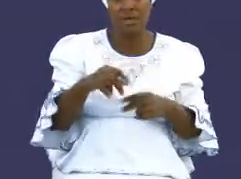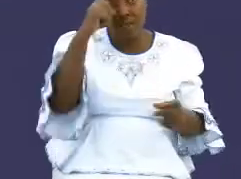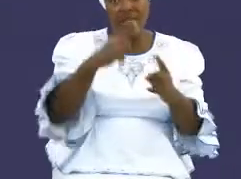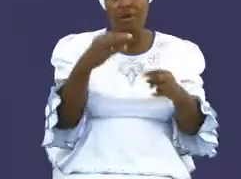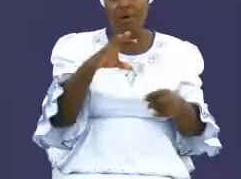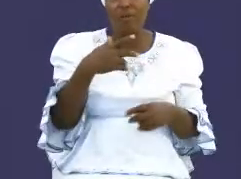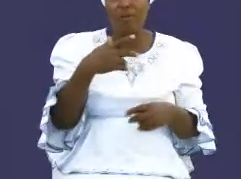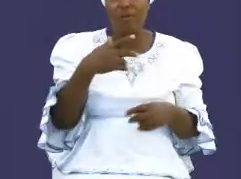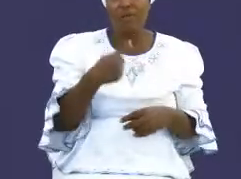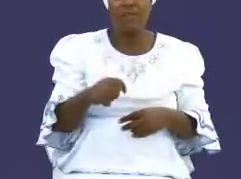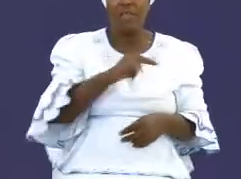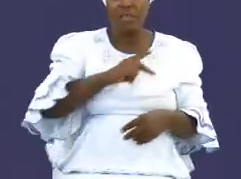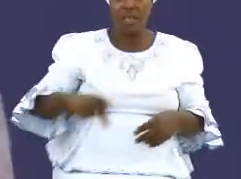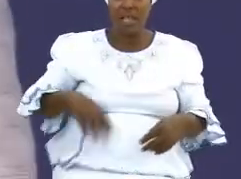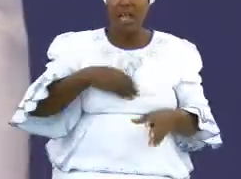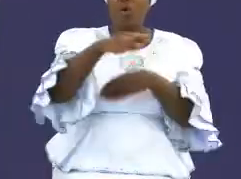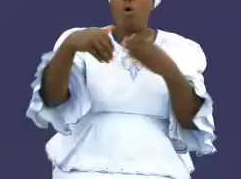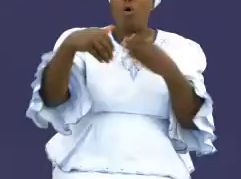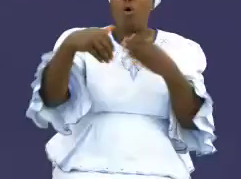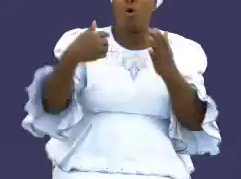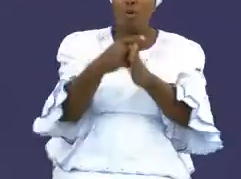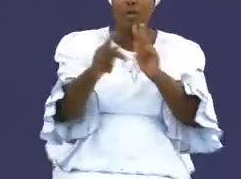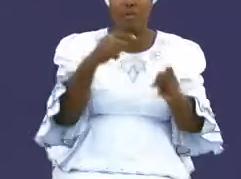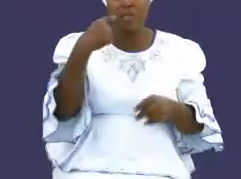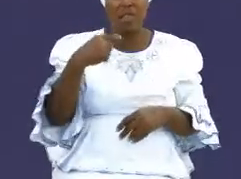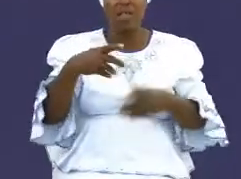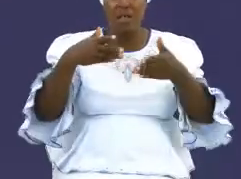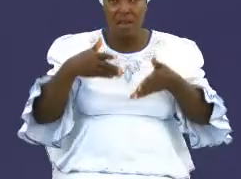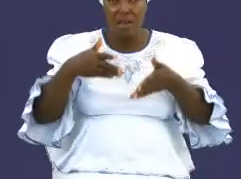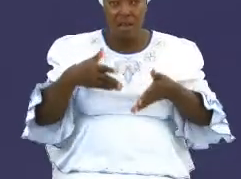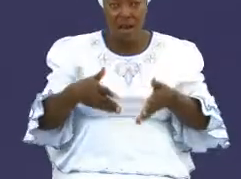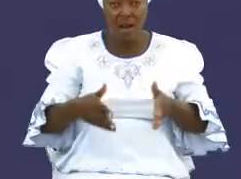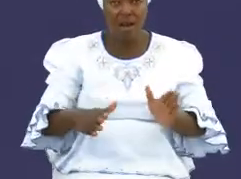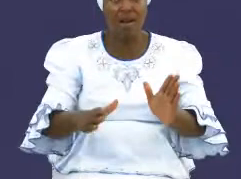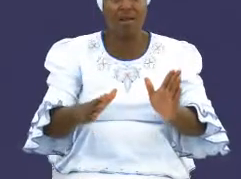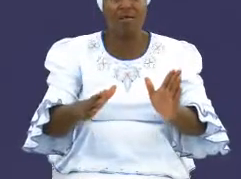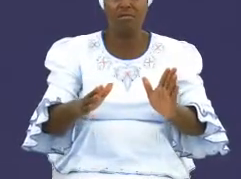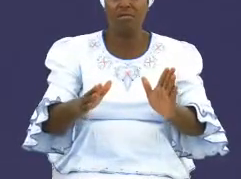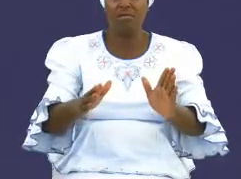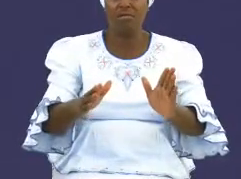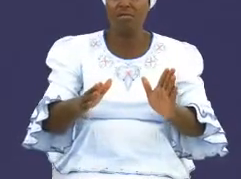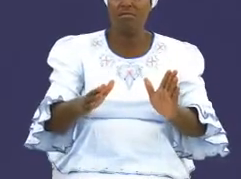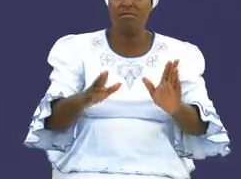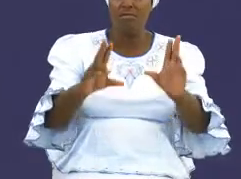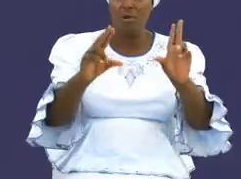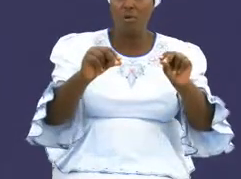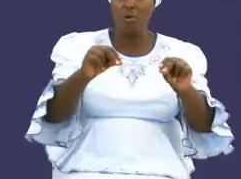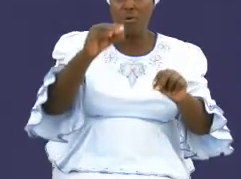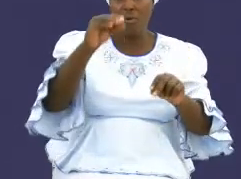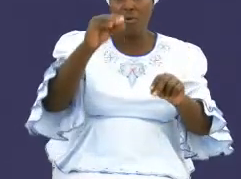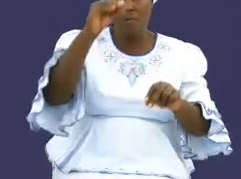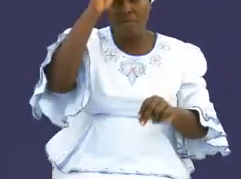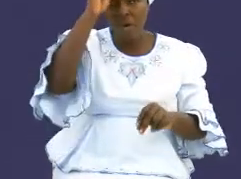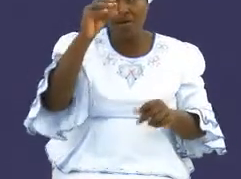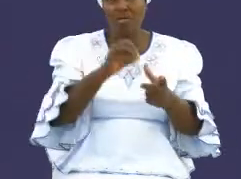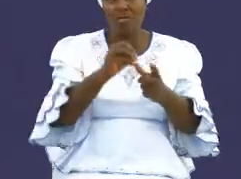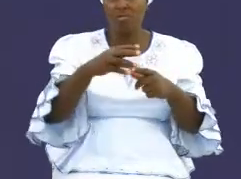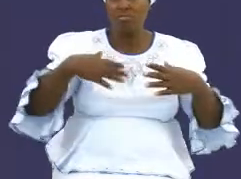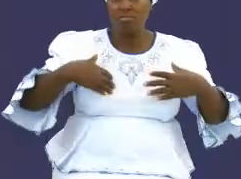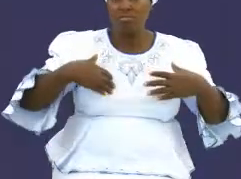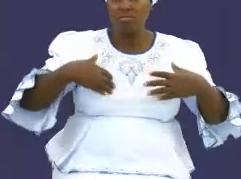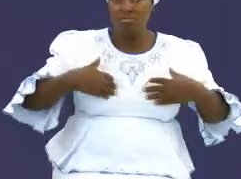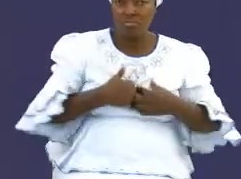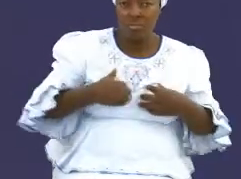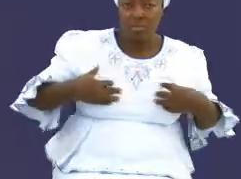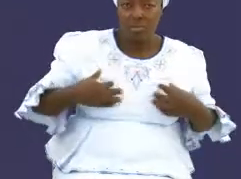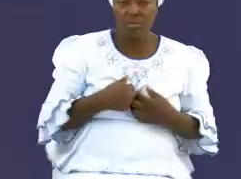his nobles, saying, let neither man, nor beast, nor